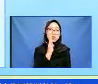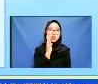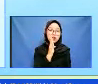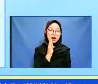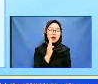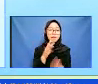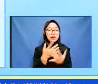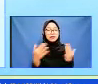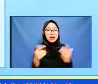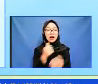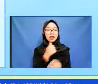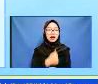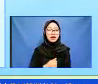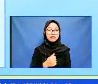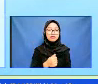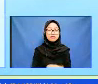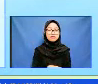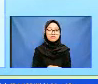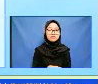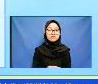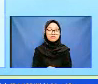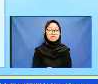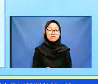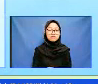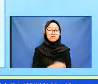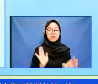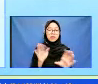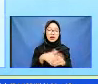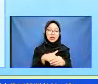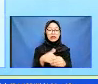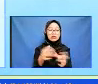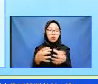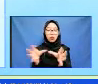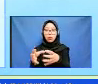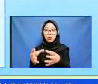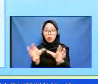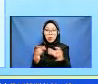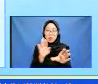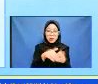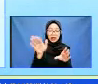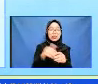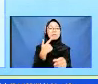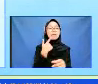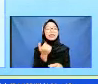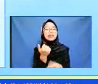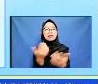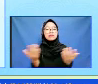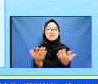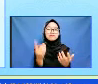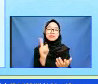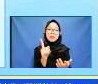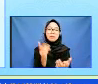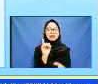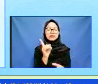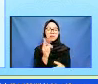very crucial and also very important in the climate discussion. There's some reason why those